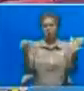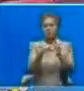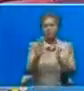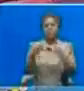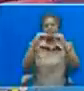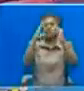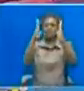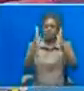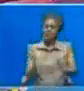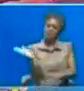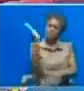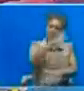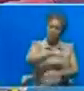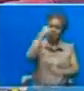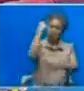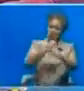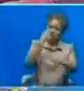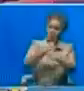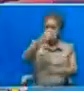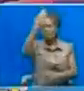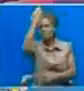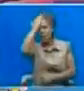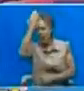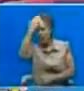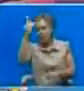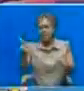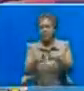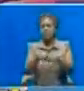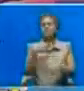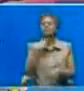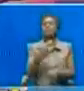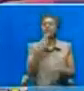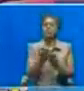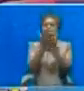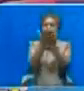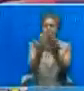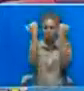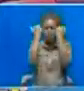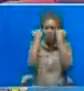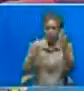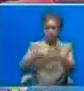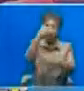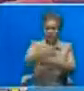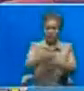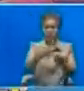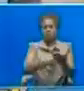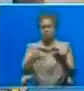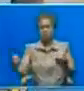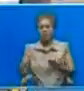now expected to return to work on Monday morning as the unions file their submissions in court next week.